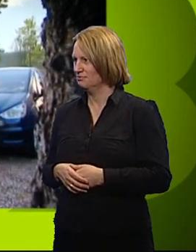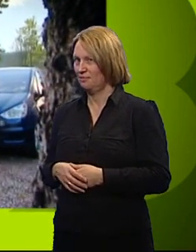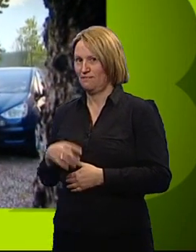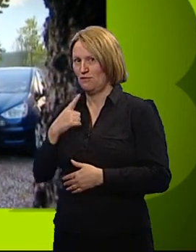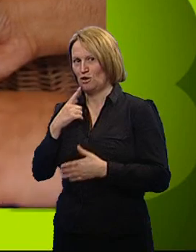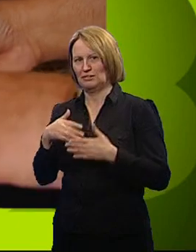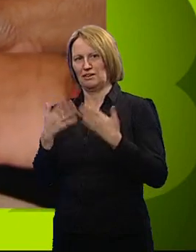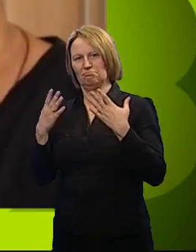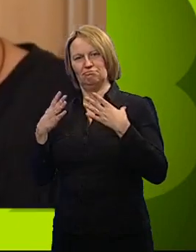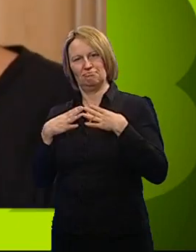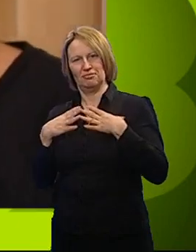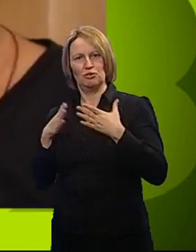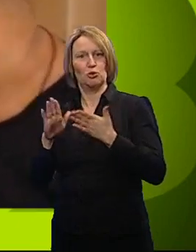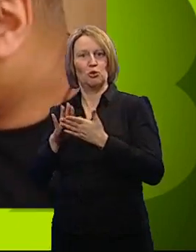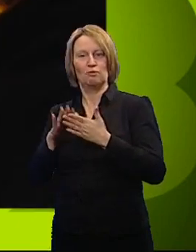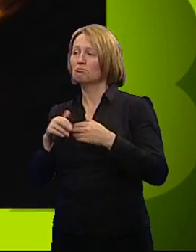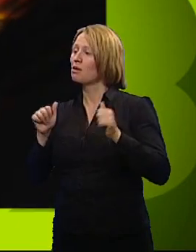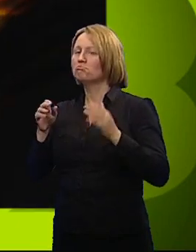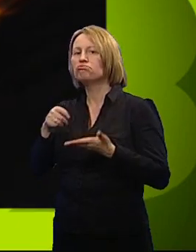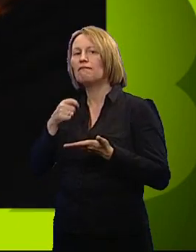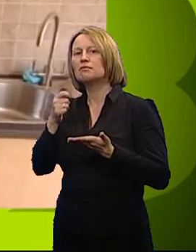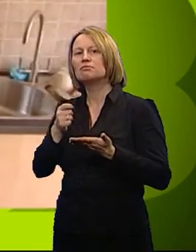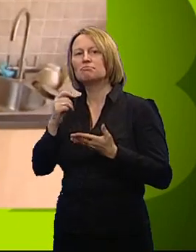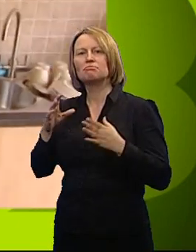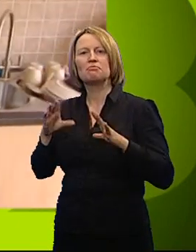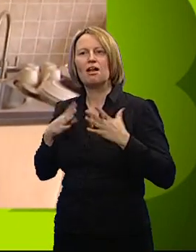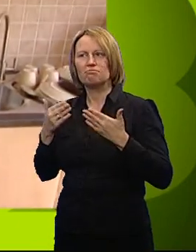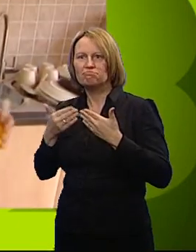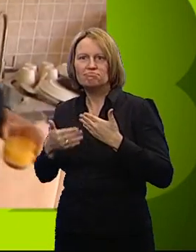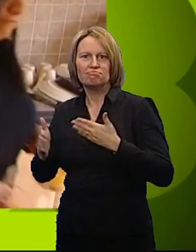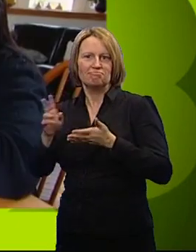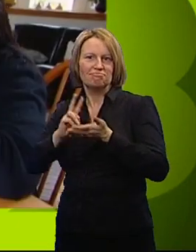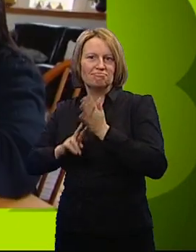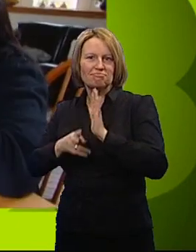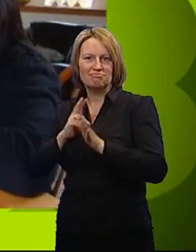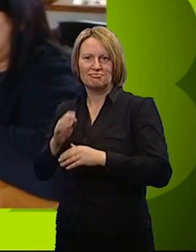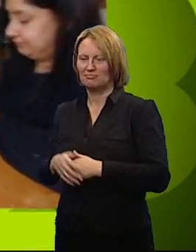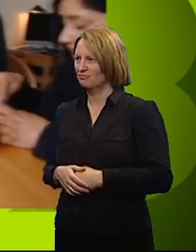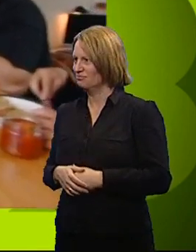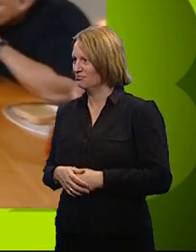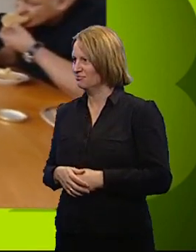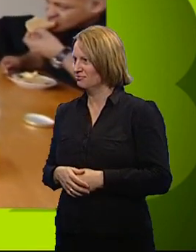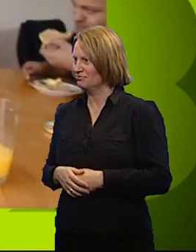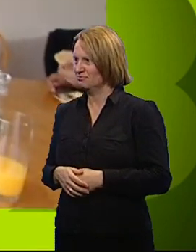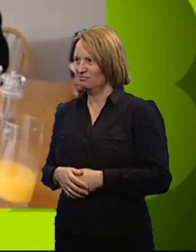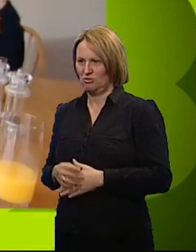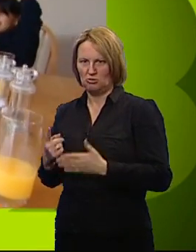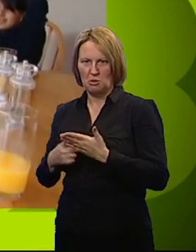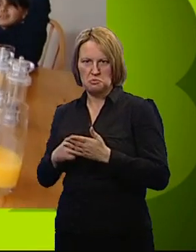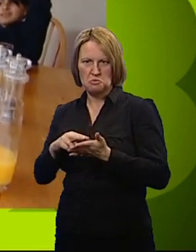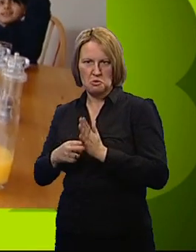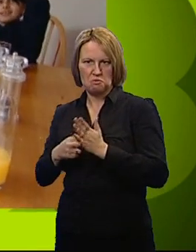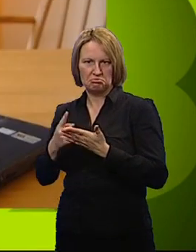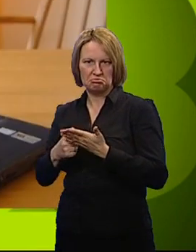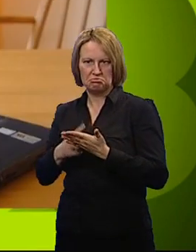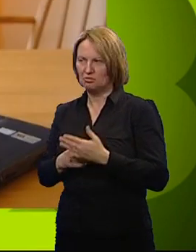It's day one of the break, and nothing like a good brekkie to prepare yourself for the day ahead, especially as it kicks off with those dreaded